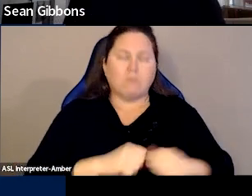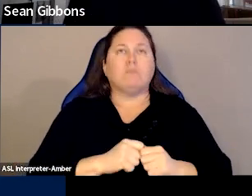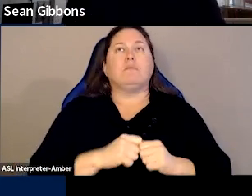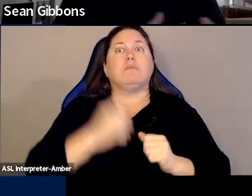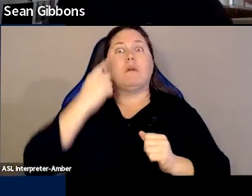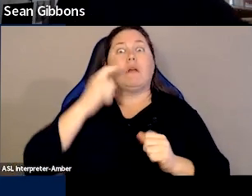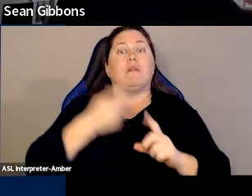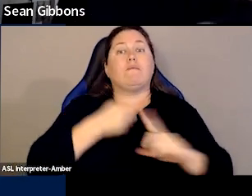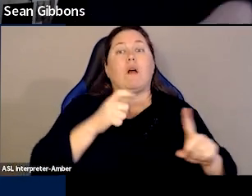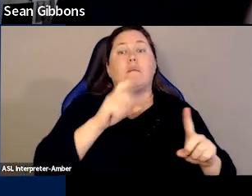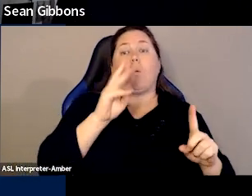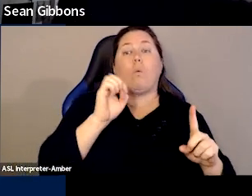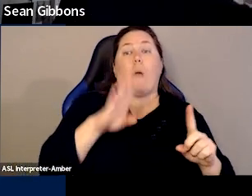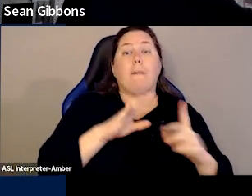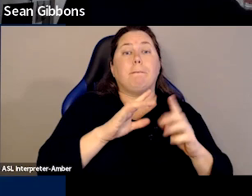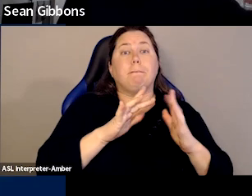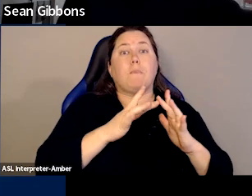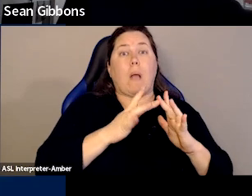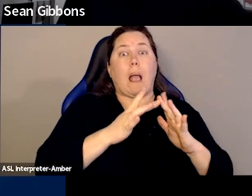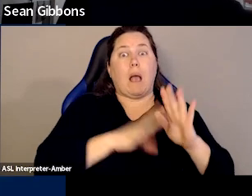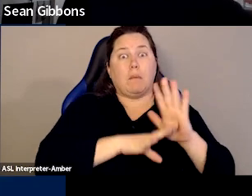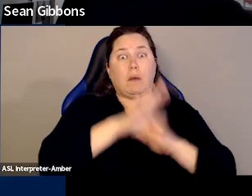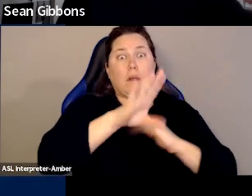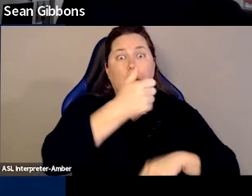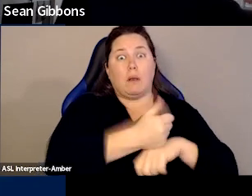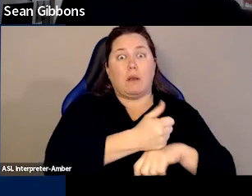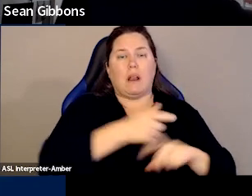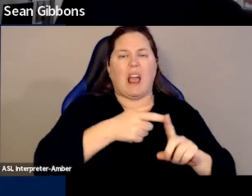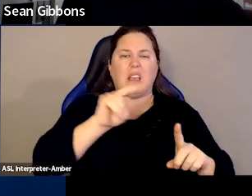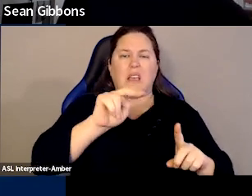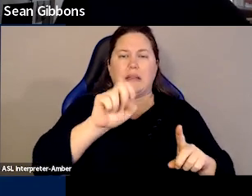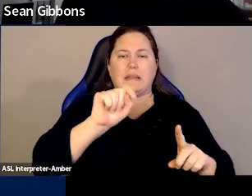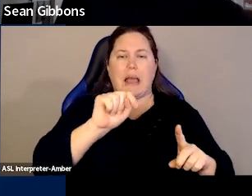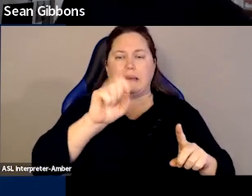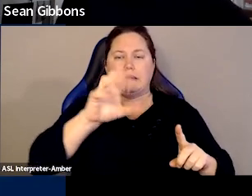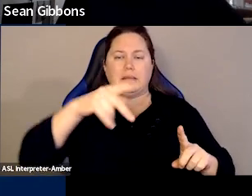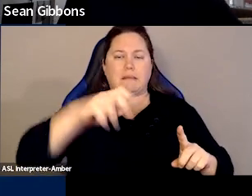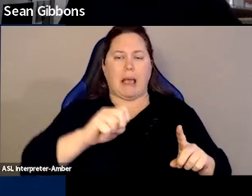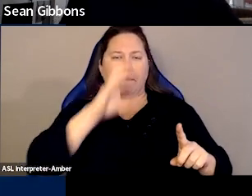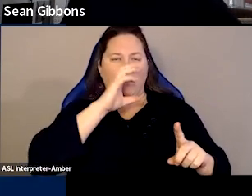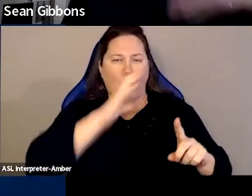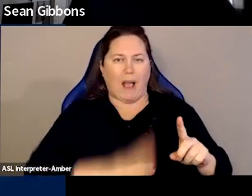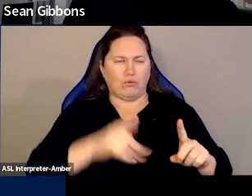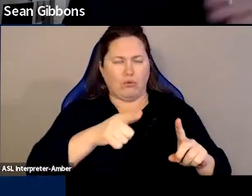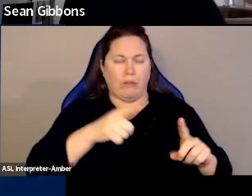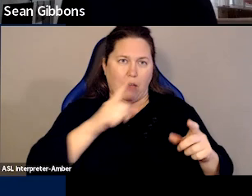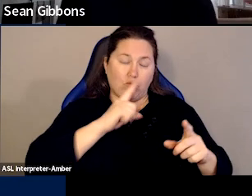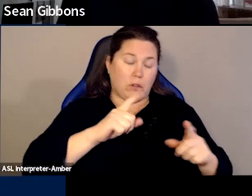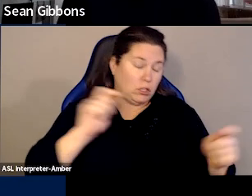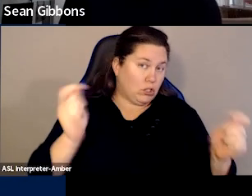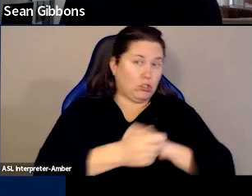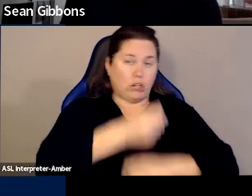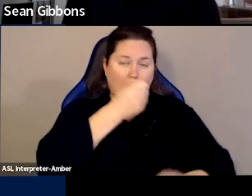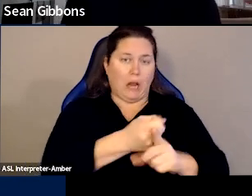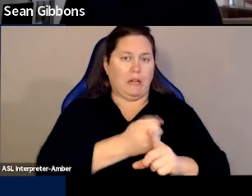web. You go all the way back to sort of the arrival of the Netscape browser, which changed the way we all experience the web as more of a graphical